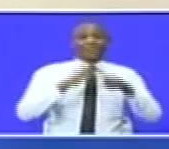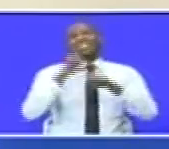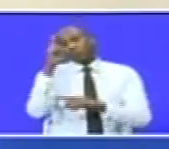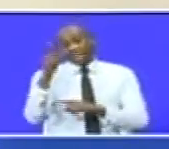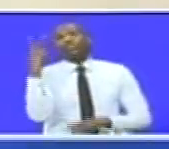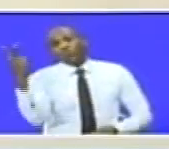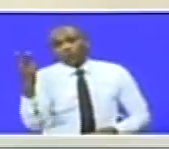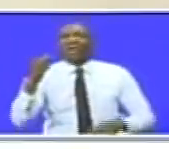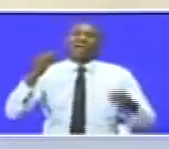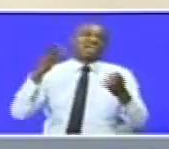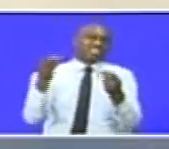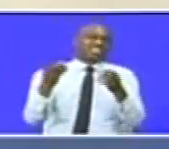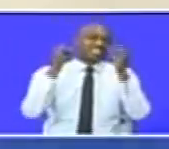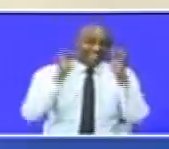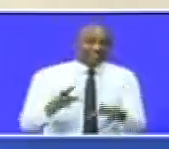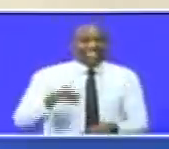50+1 2017.